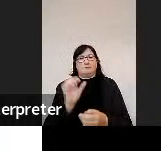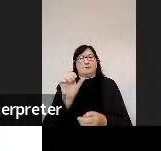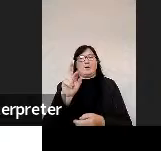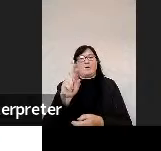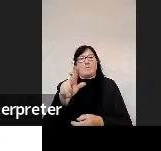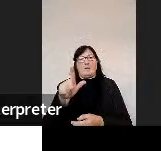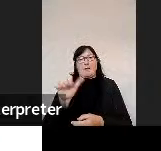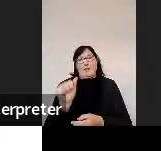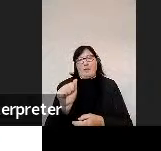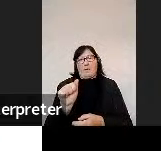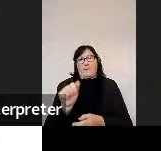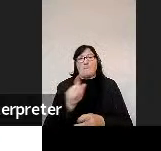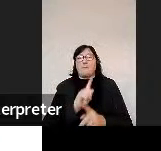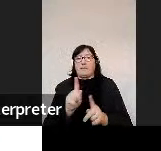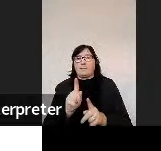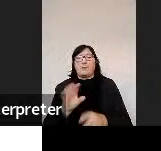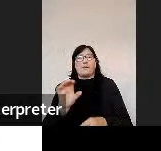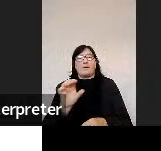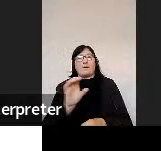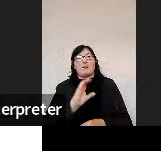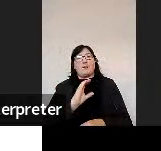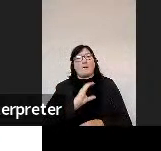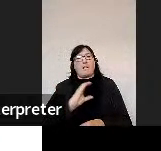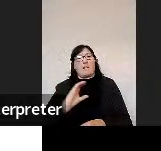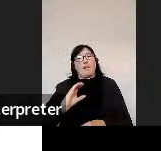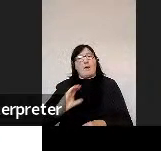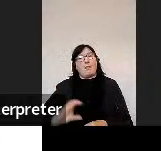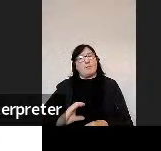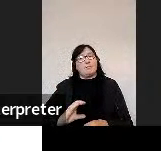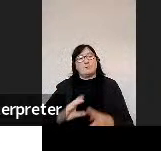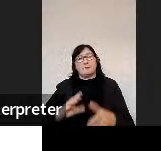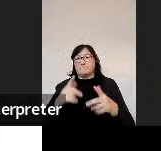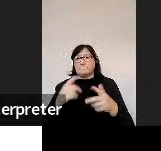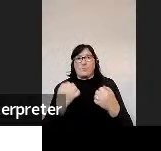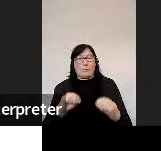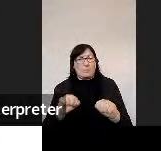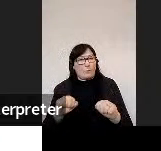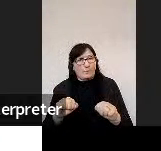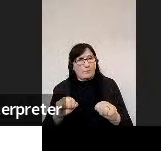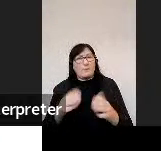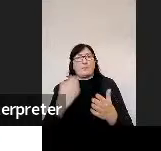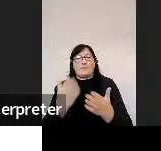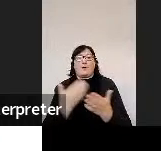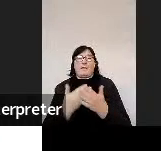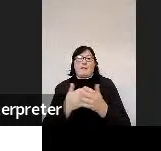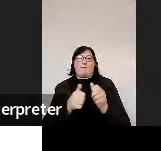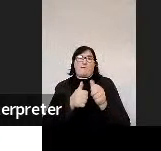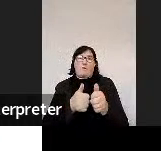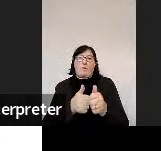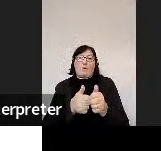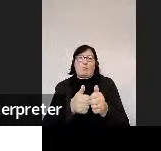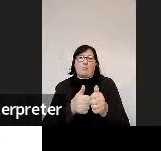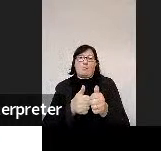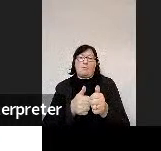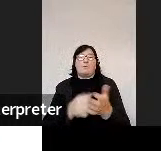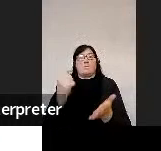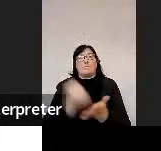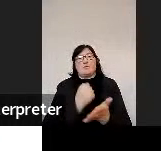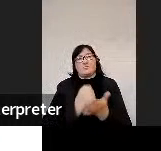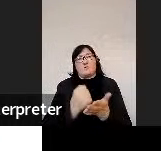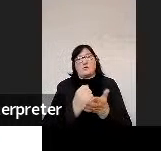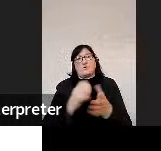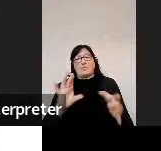yet registered for e-filing may do so by following the registration link on the e-filing website